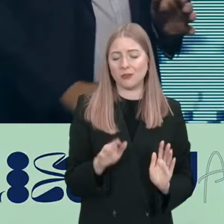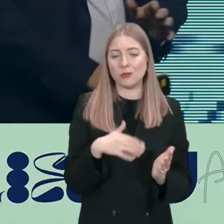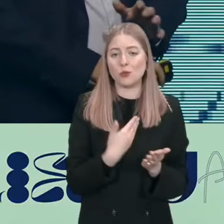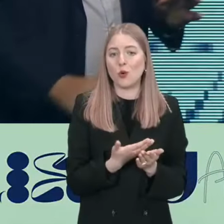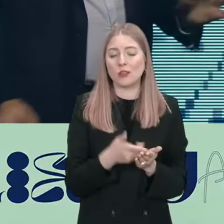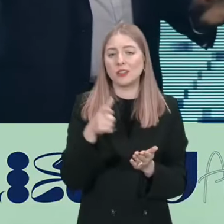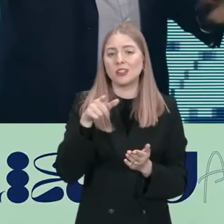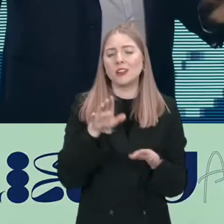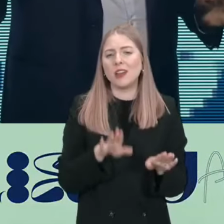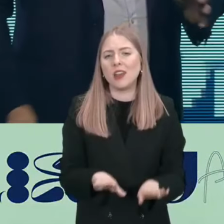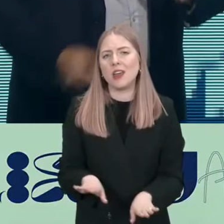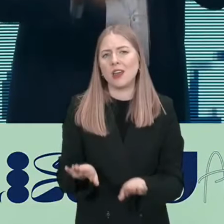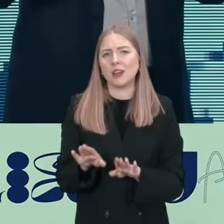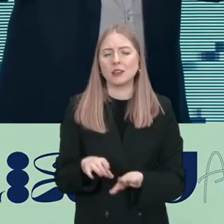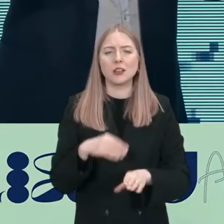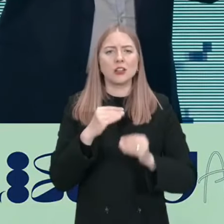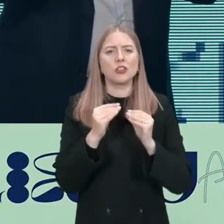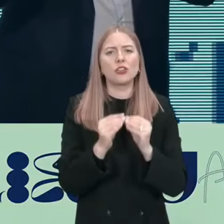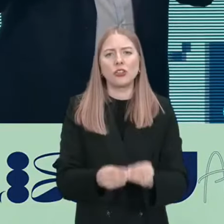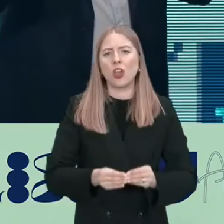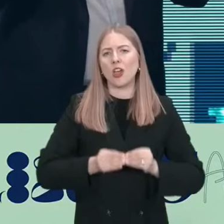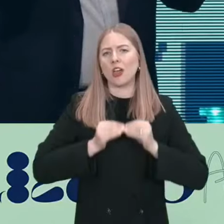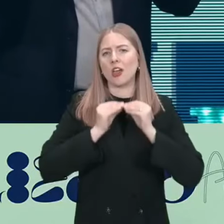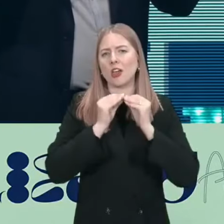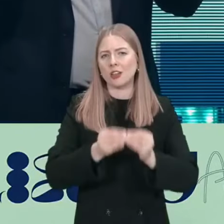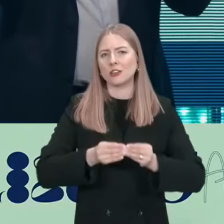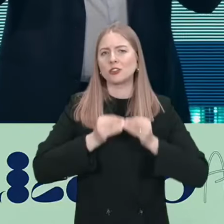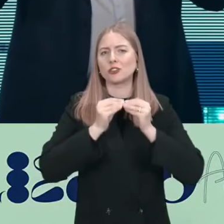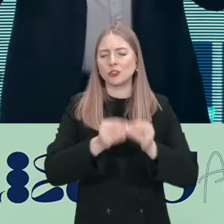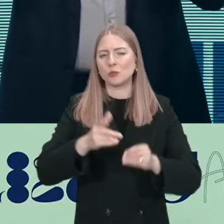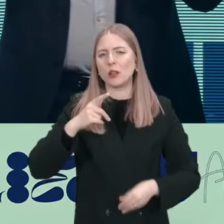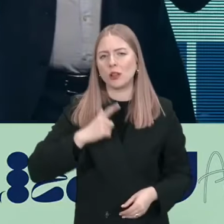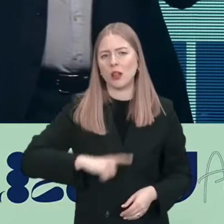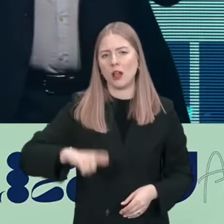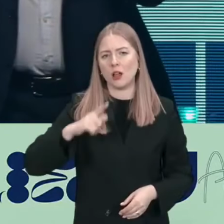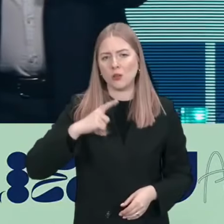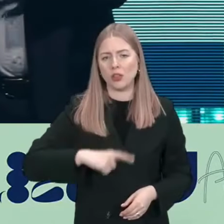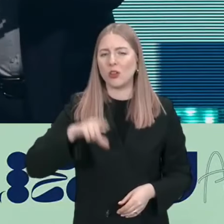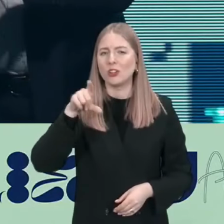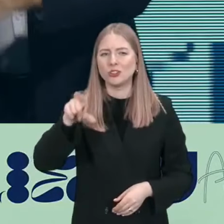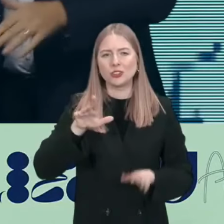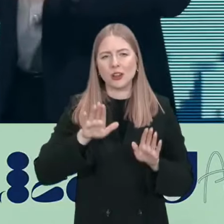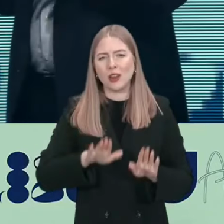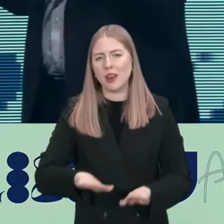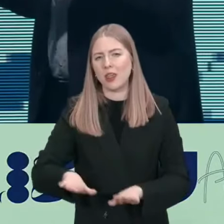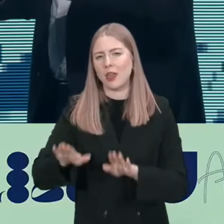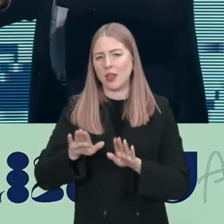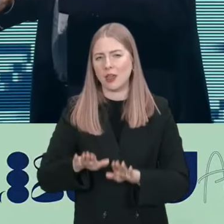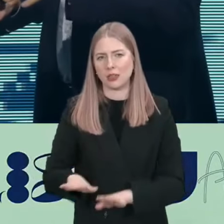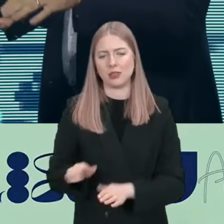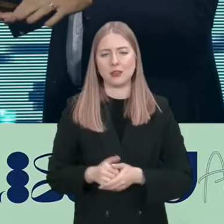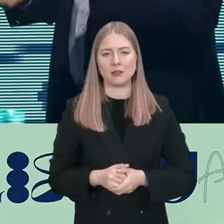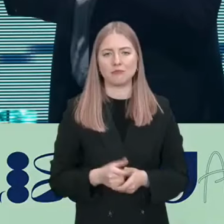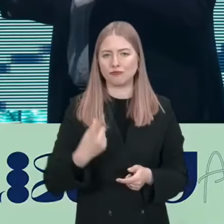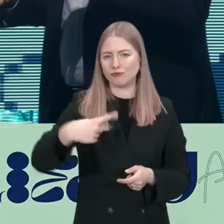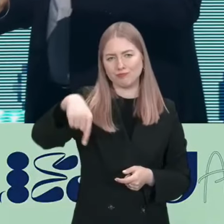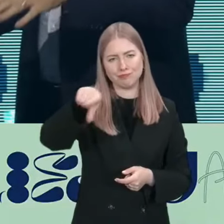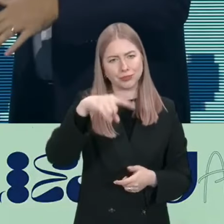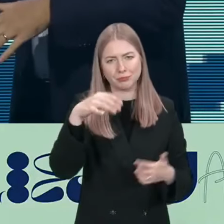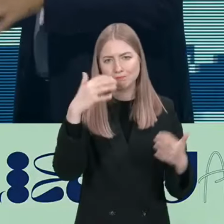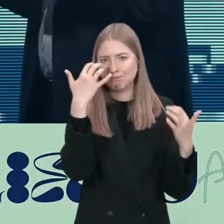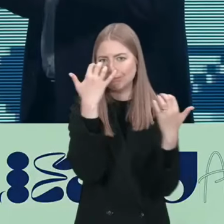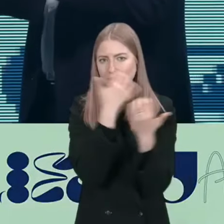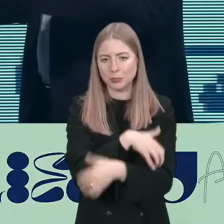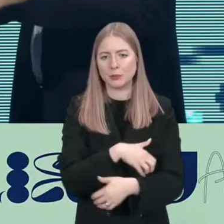right? And it's also very global. So that's not right in your purview. But how Lithuania is acting within institutions of the